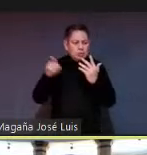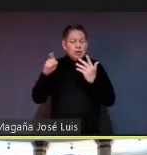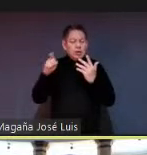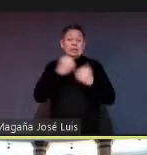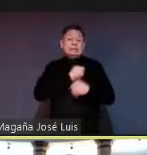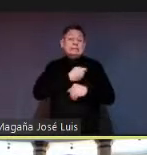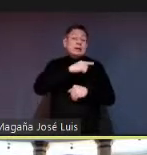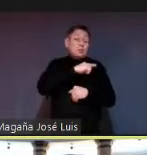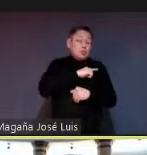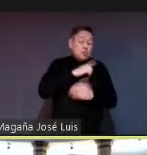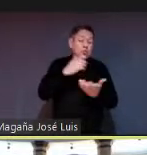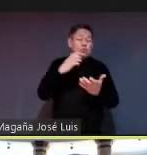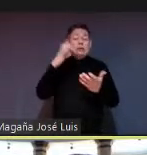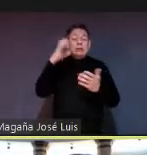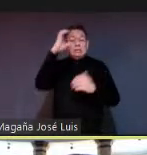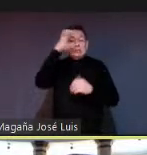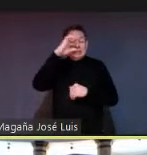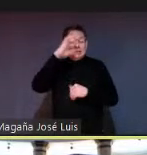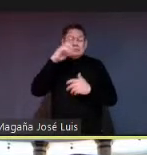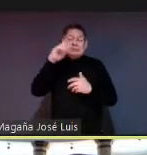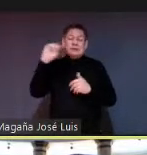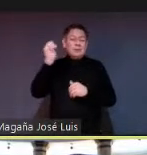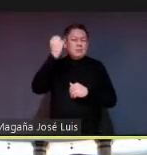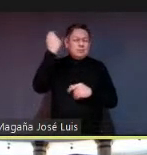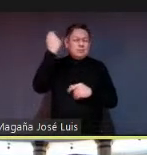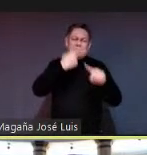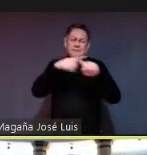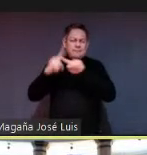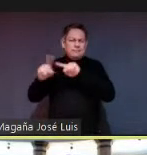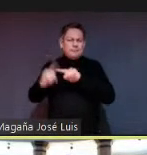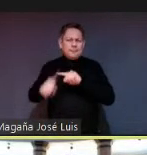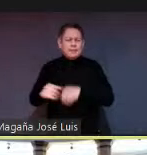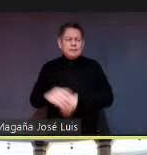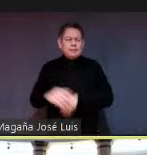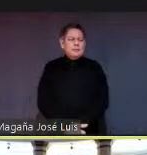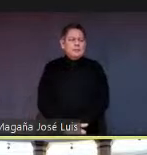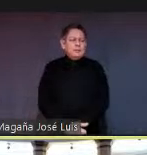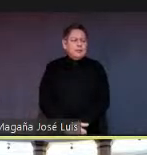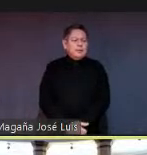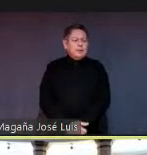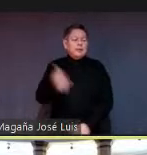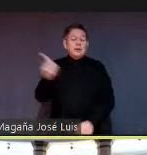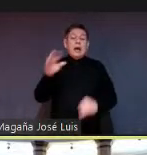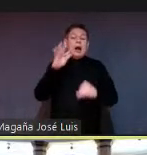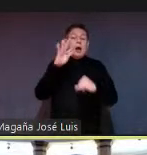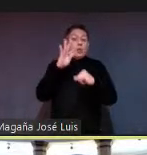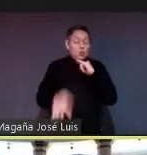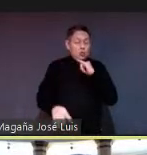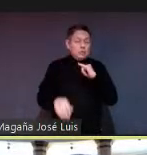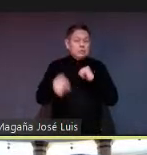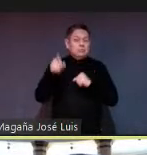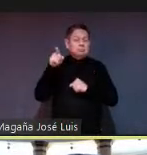health, service management, social responsibility, and citizenship. And then